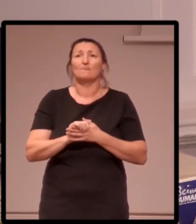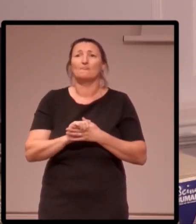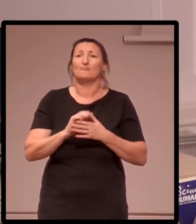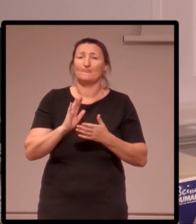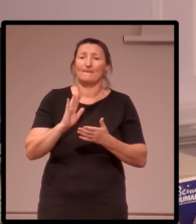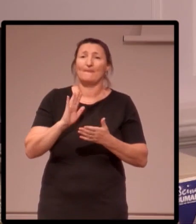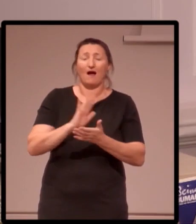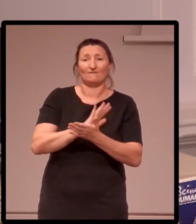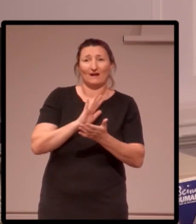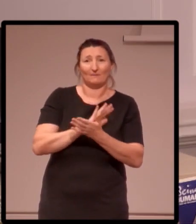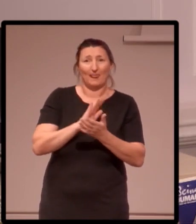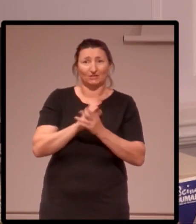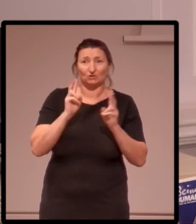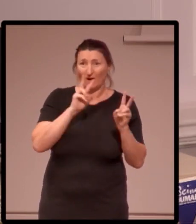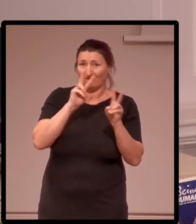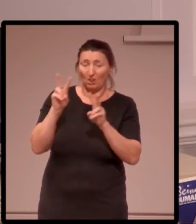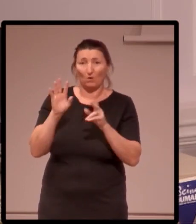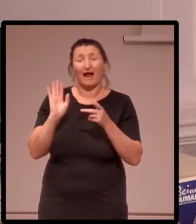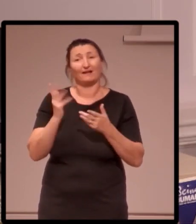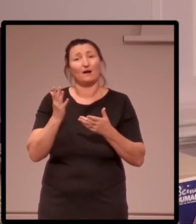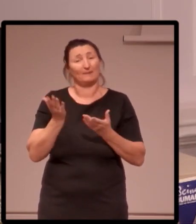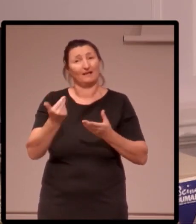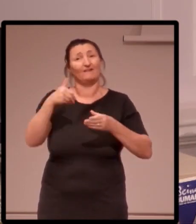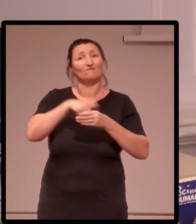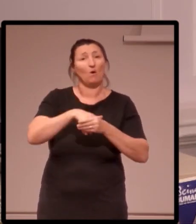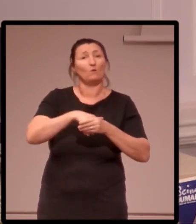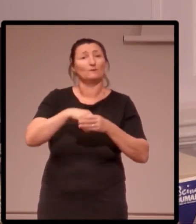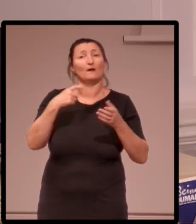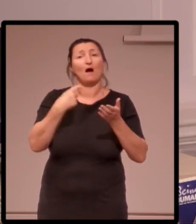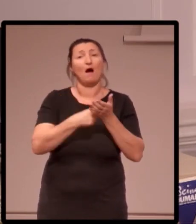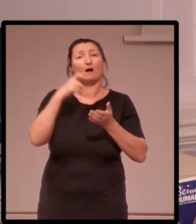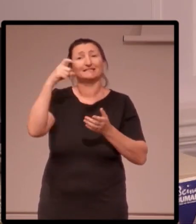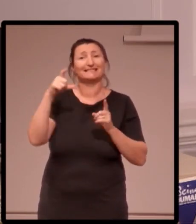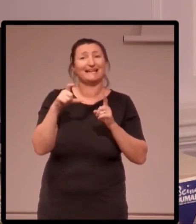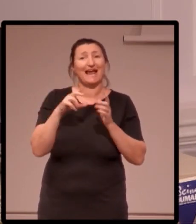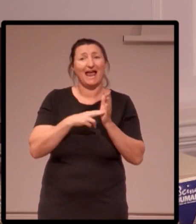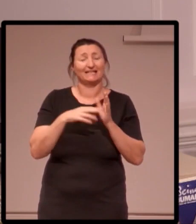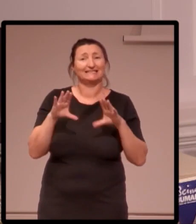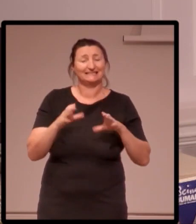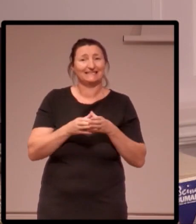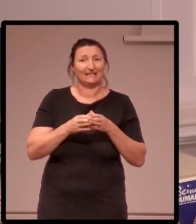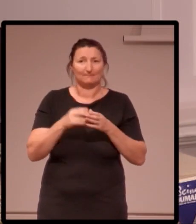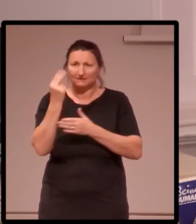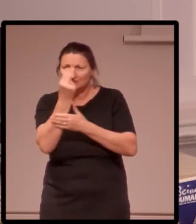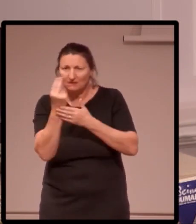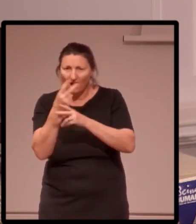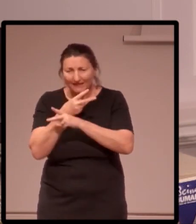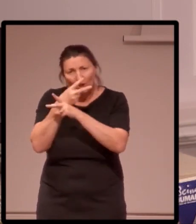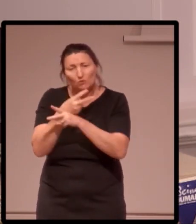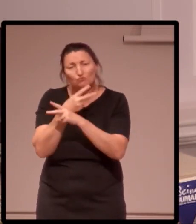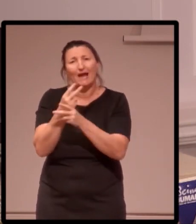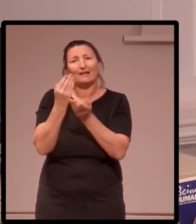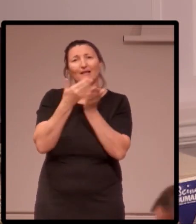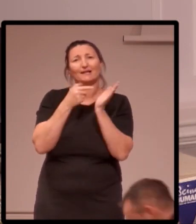pleasure of having time to be involved in with the RCN team to design and curate that.